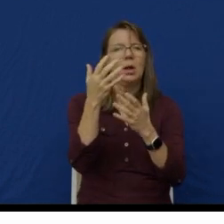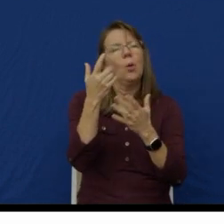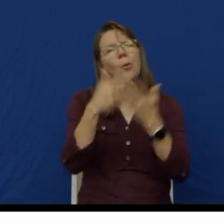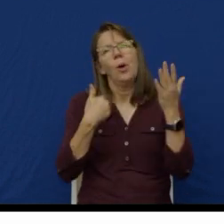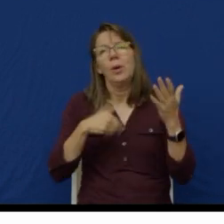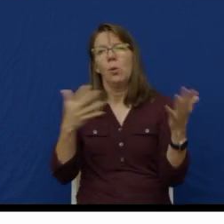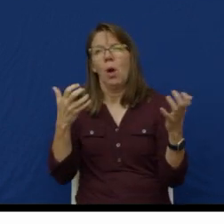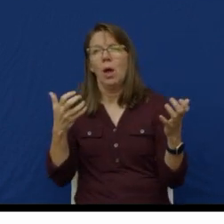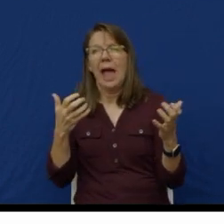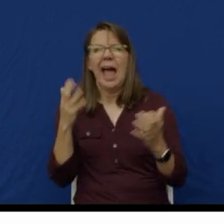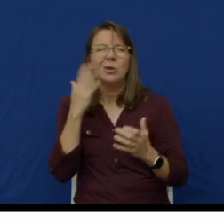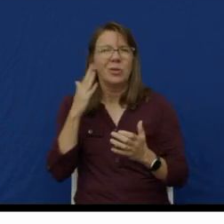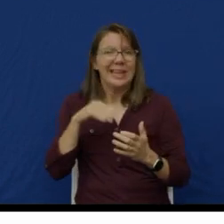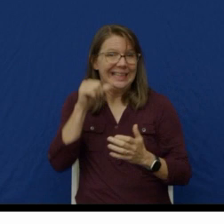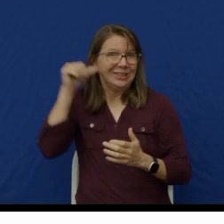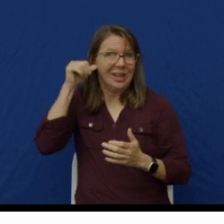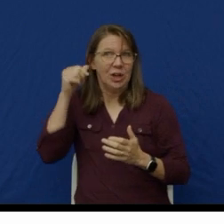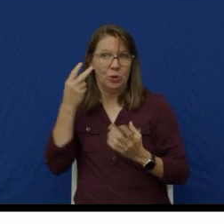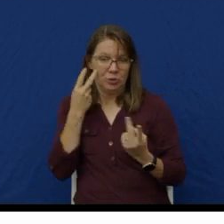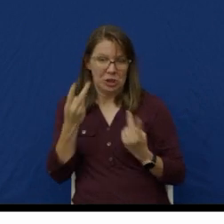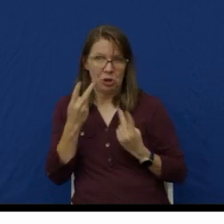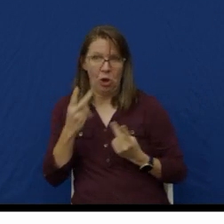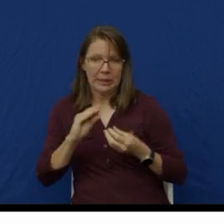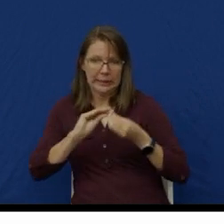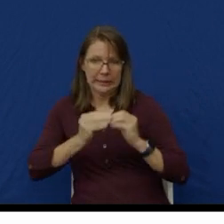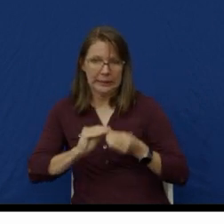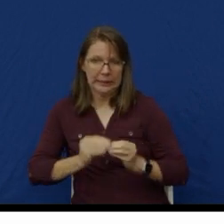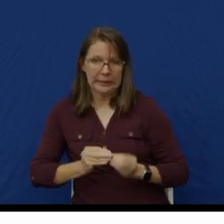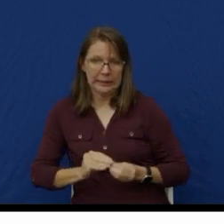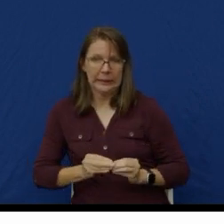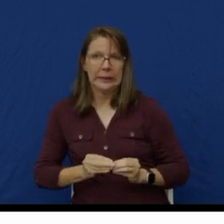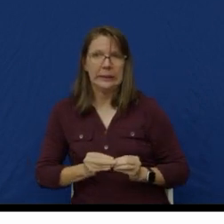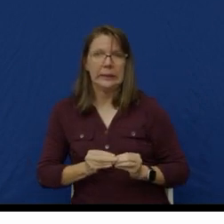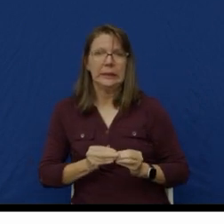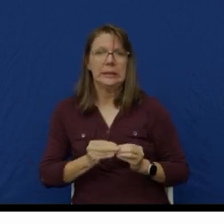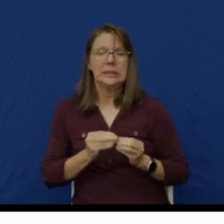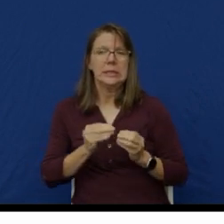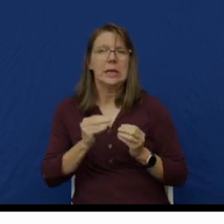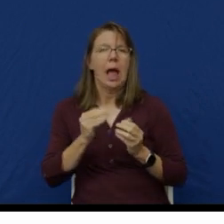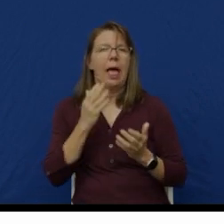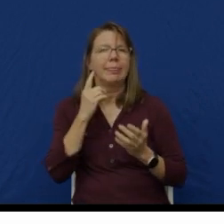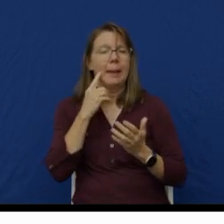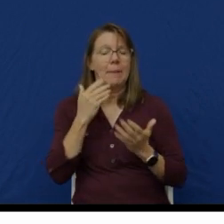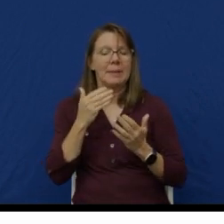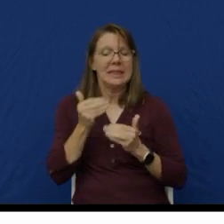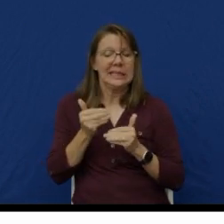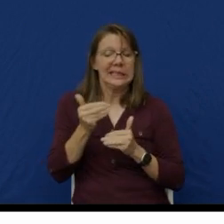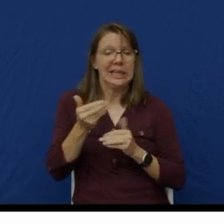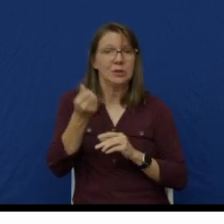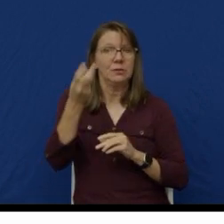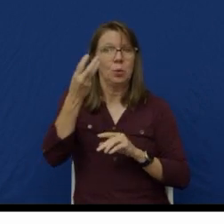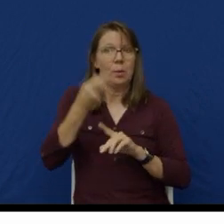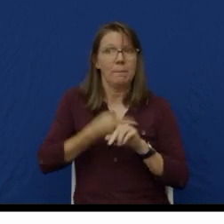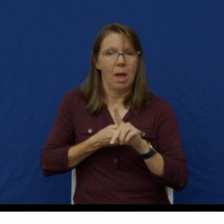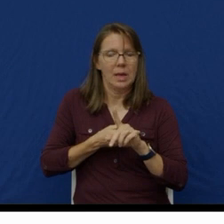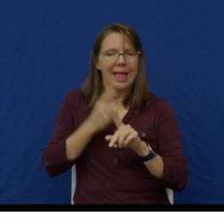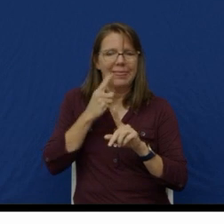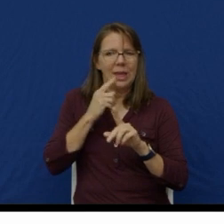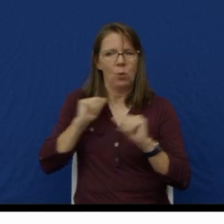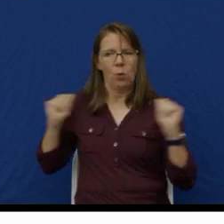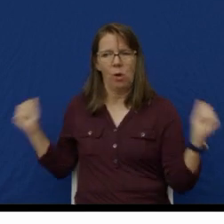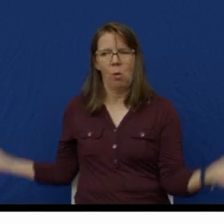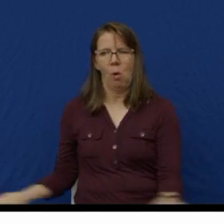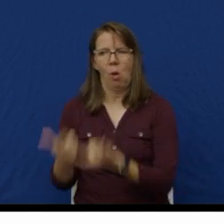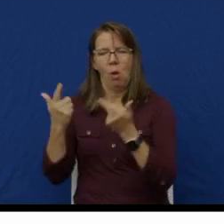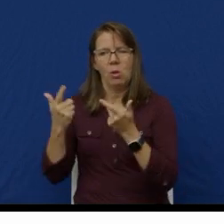figures yesterday. So that's a good example of, where we, in the next couple of months, we really need to try to get all of us on the same page so that we